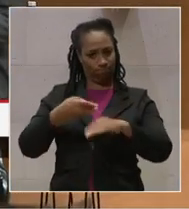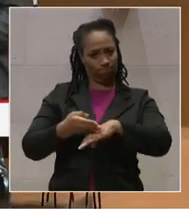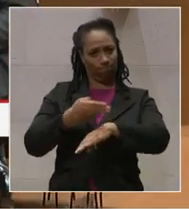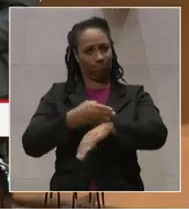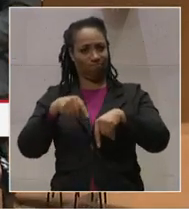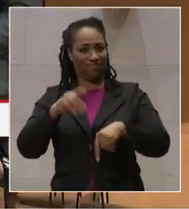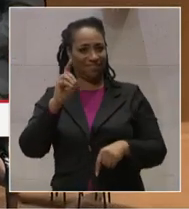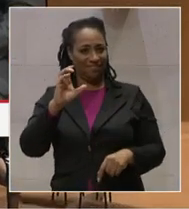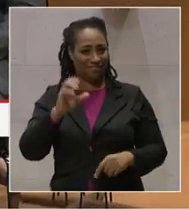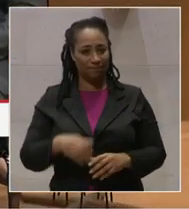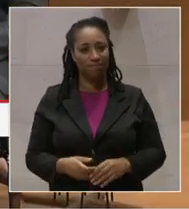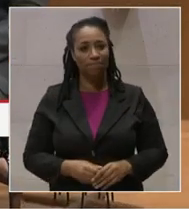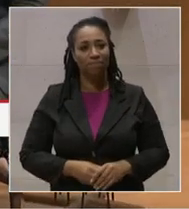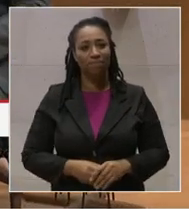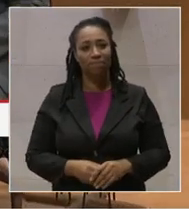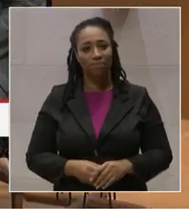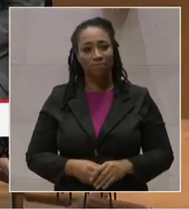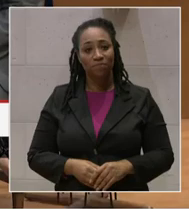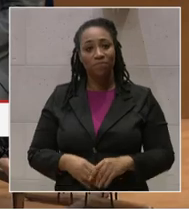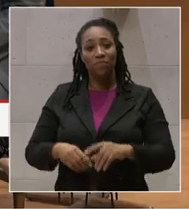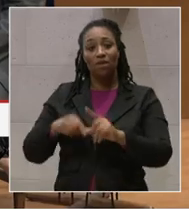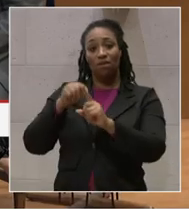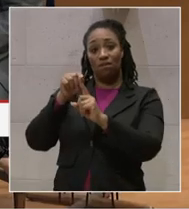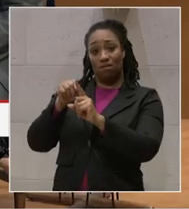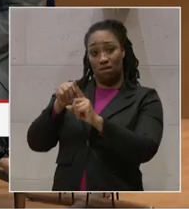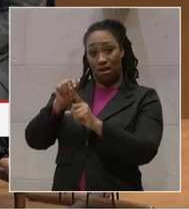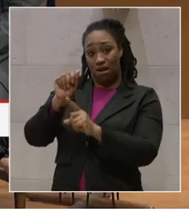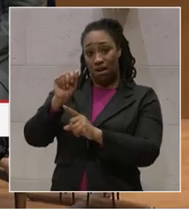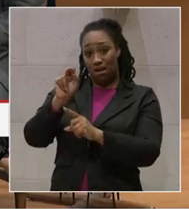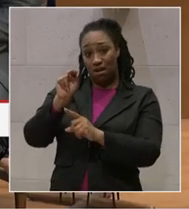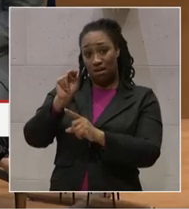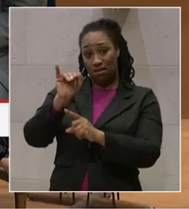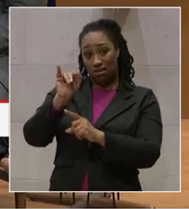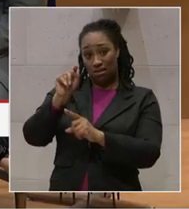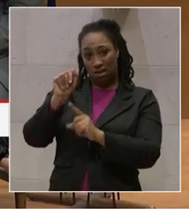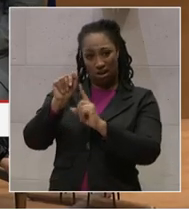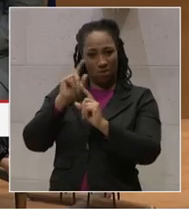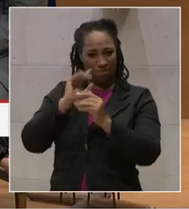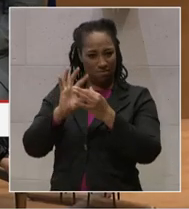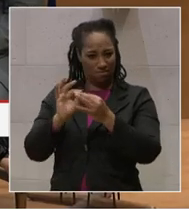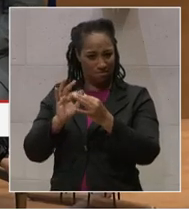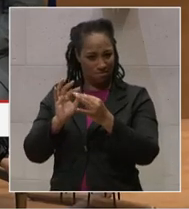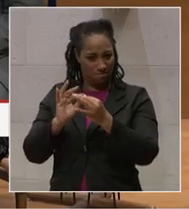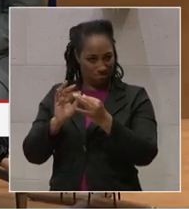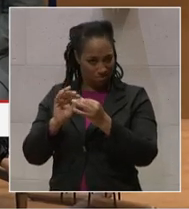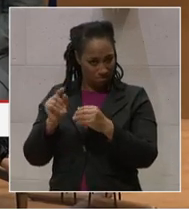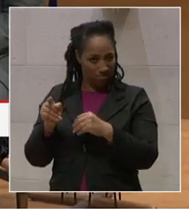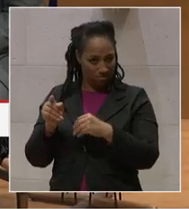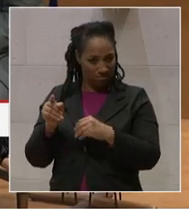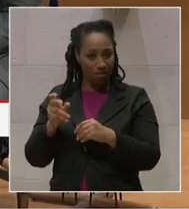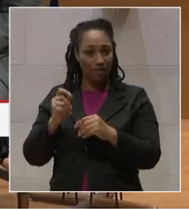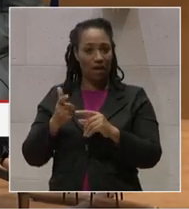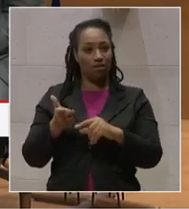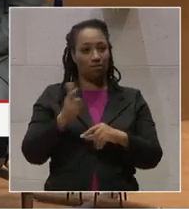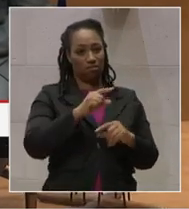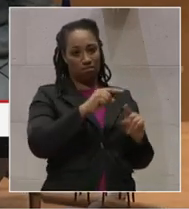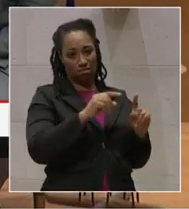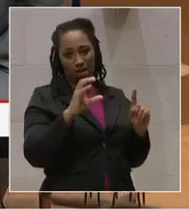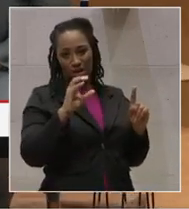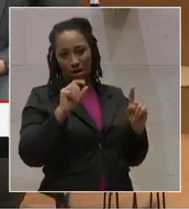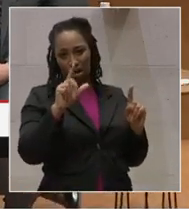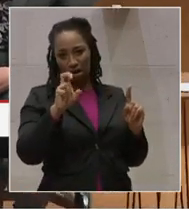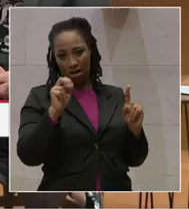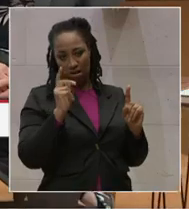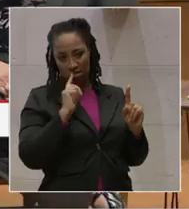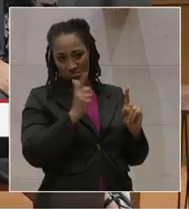to Colleen to talk about the new tools and sort of management of the affordable housing marketplace. Great. Thank you,